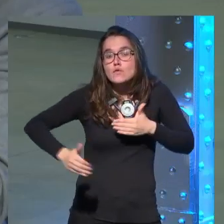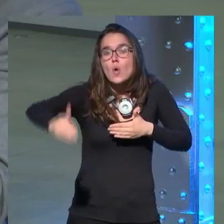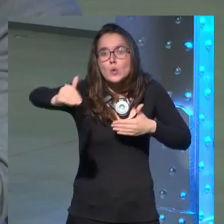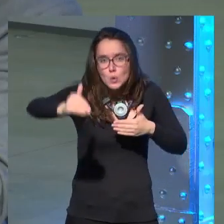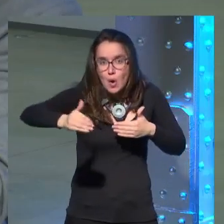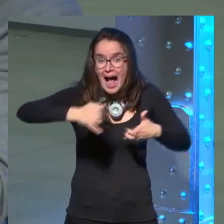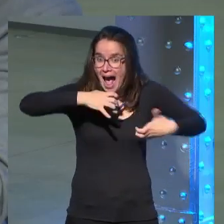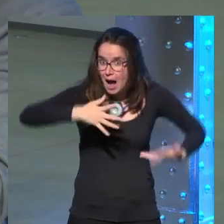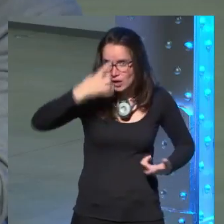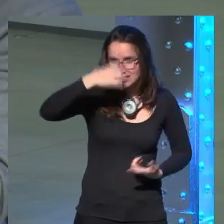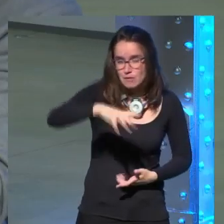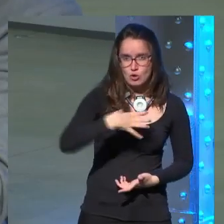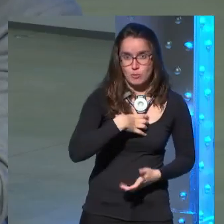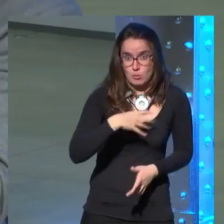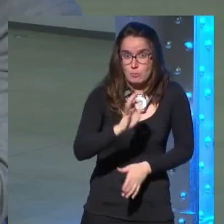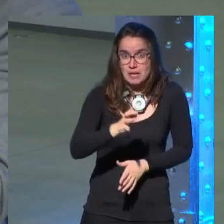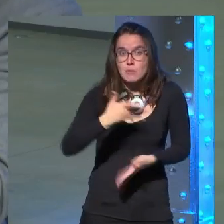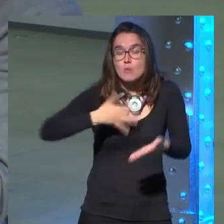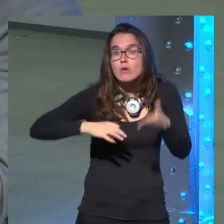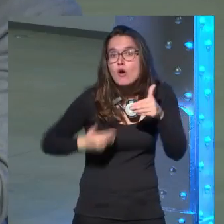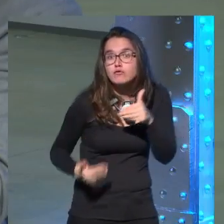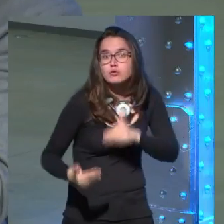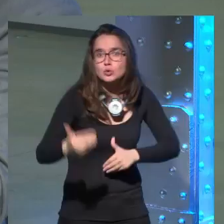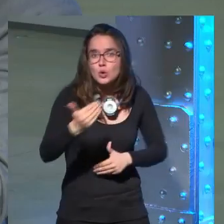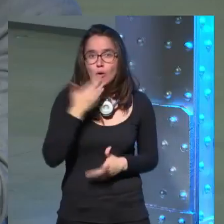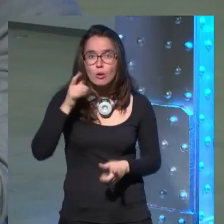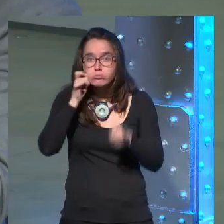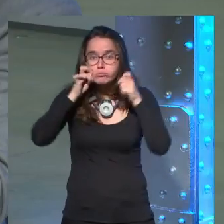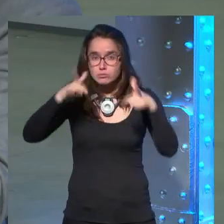we might be able to discover